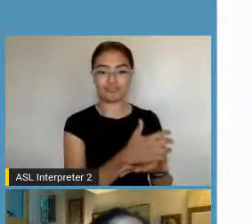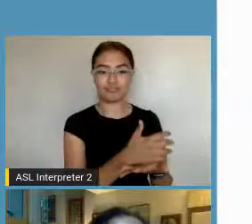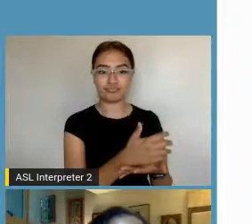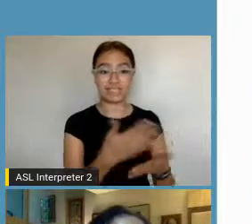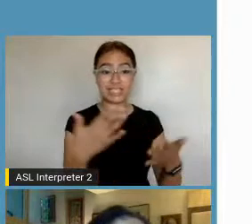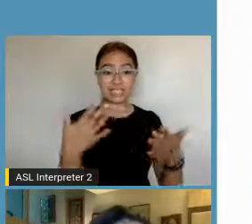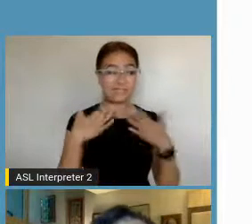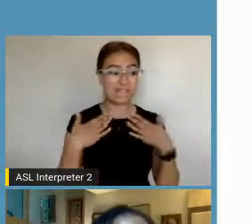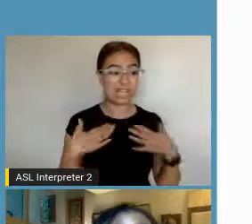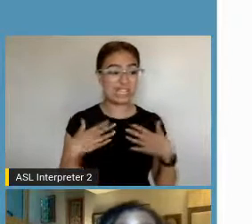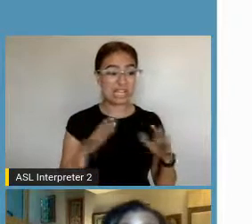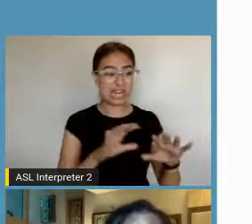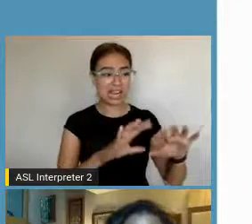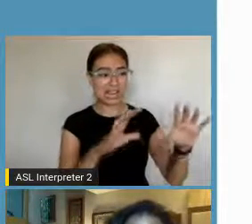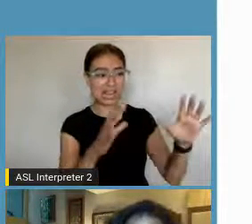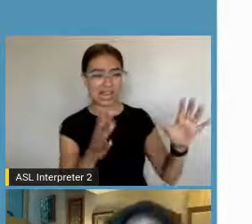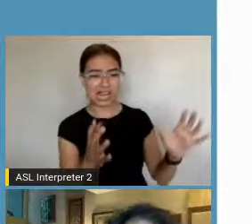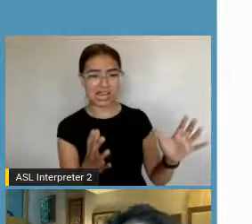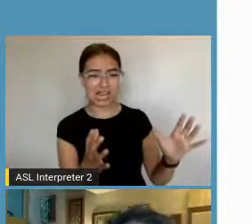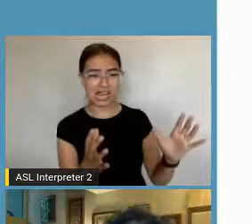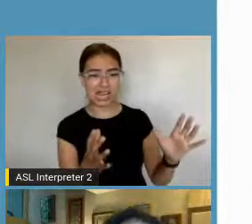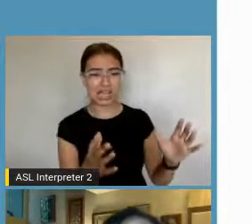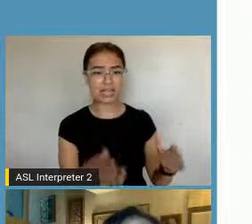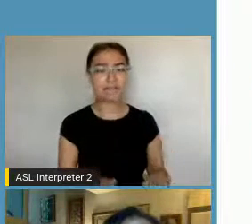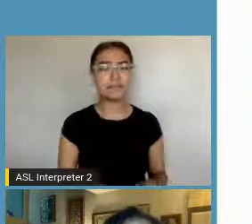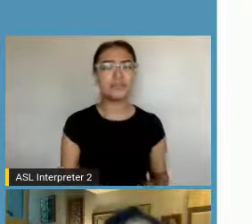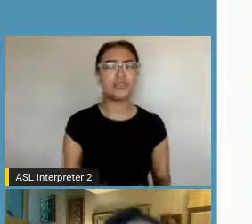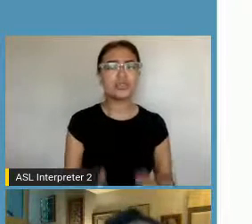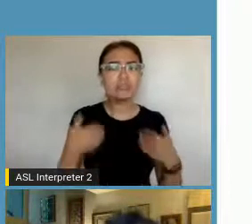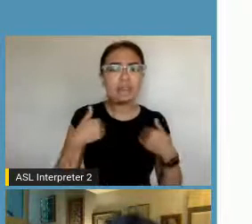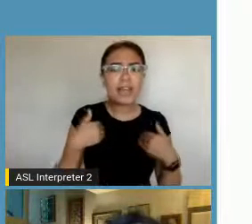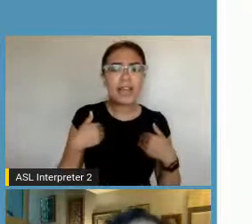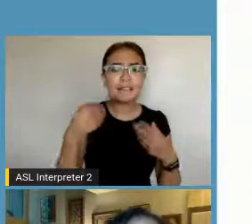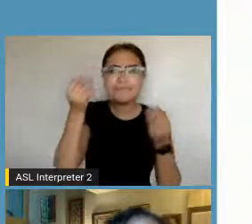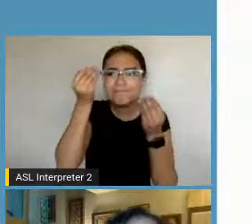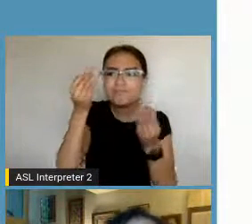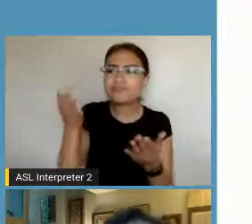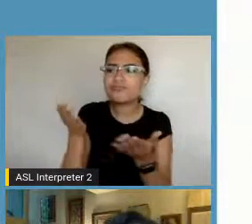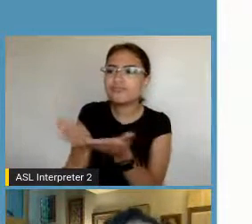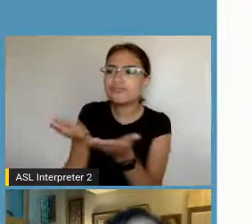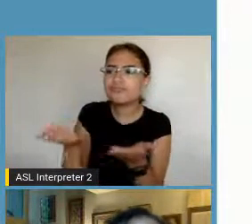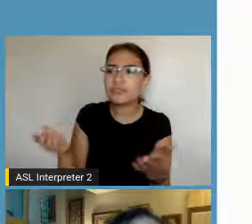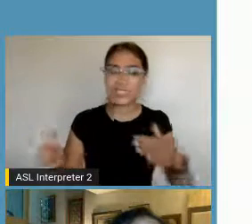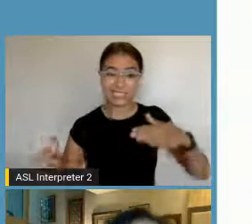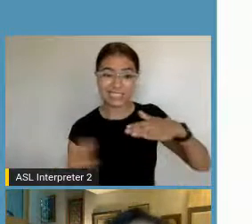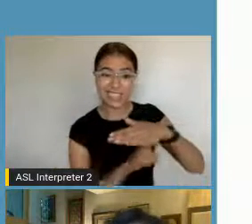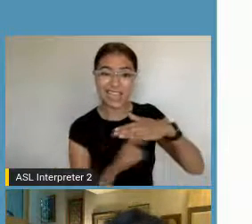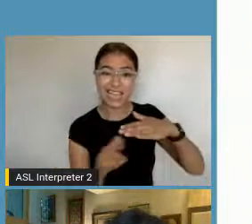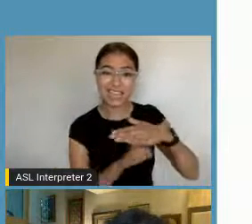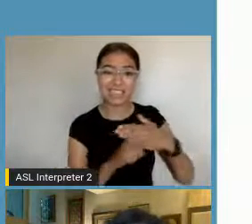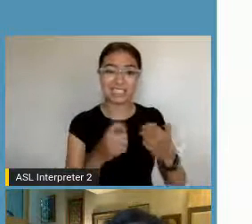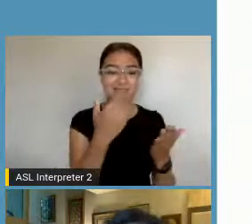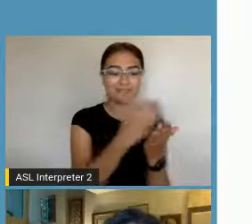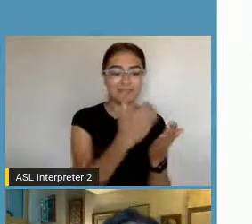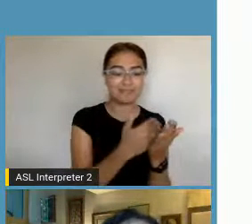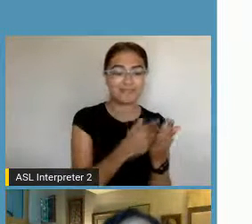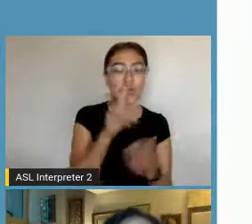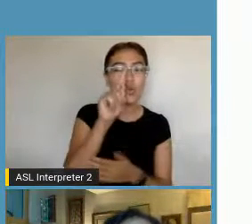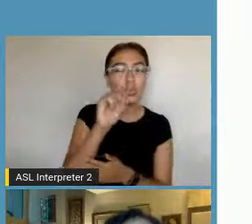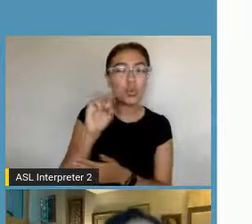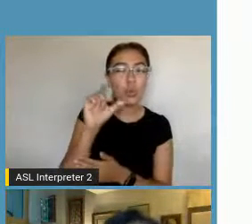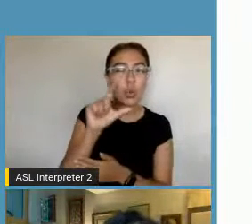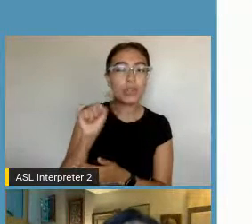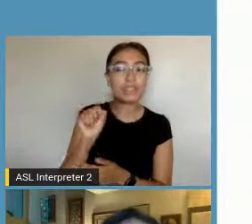size? Do you have resources and scanning guides to help you with your